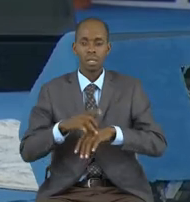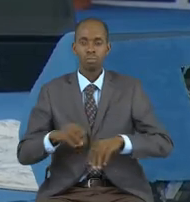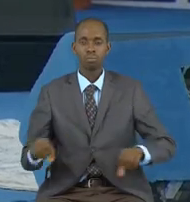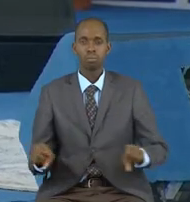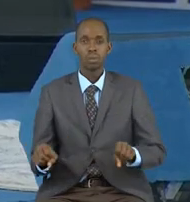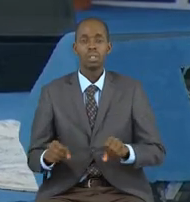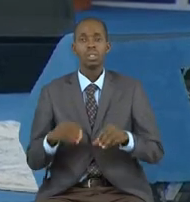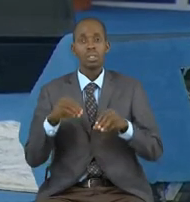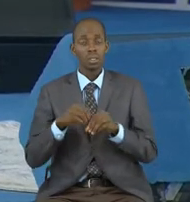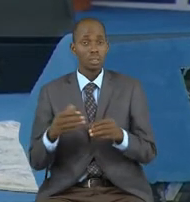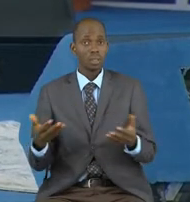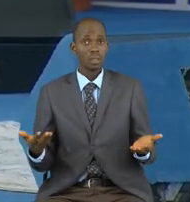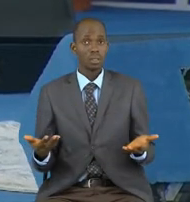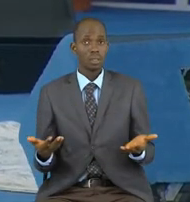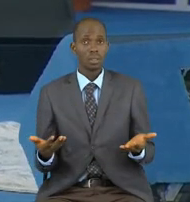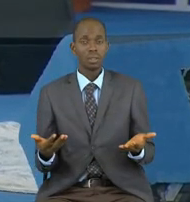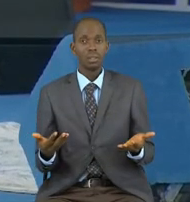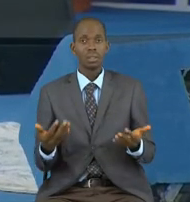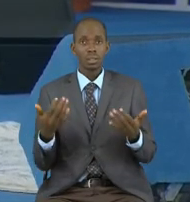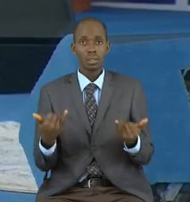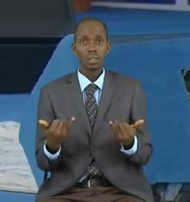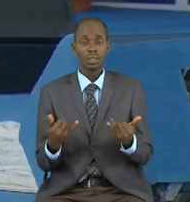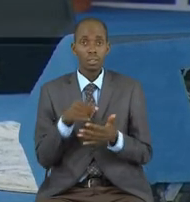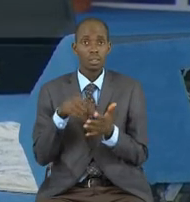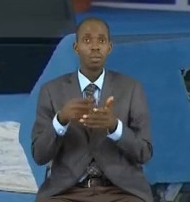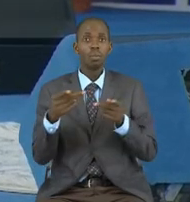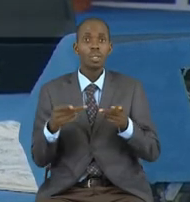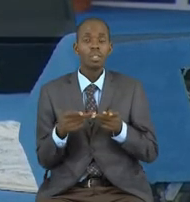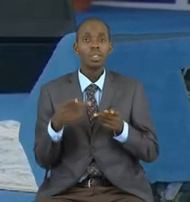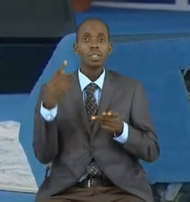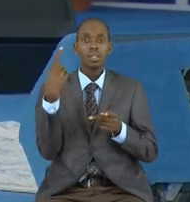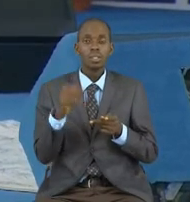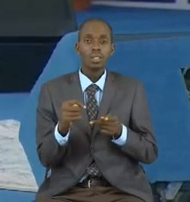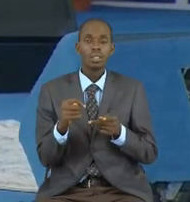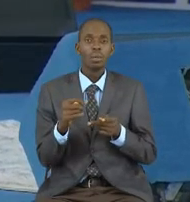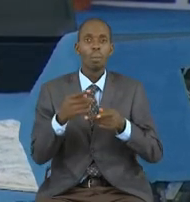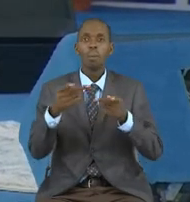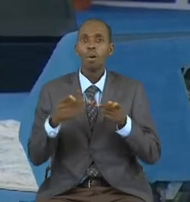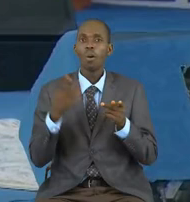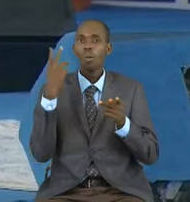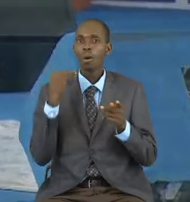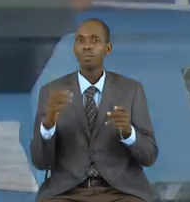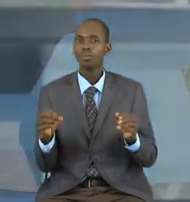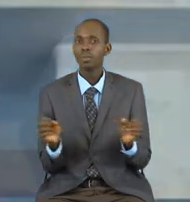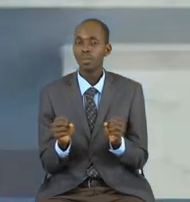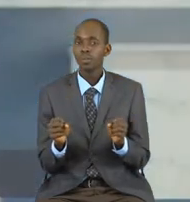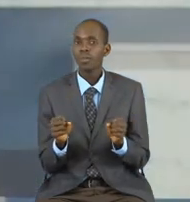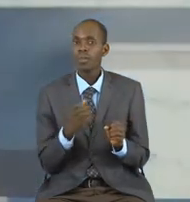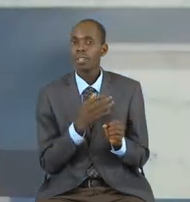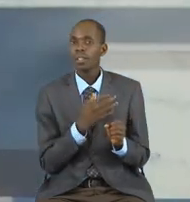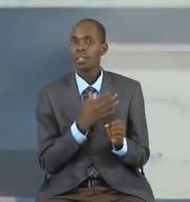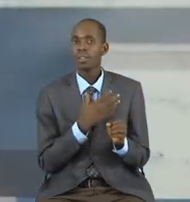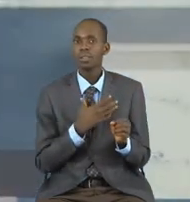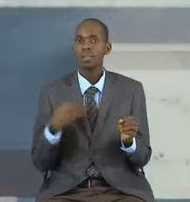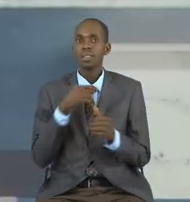Here, the place was shaking. There are people that bought the Holy Ghost.